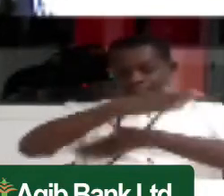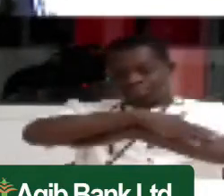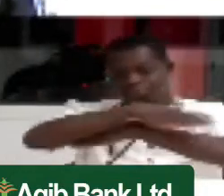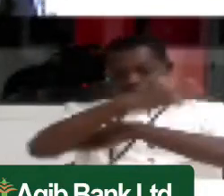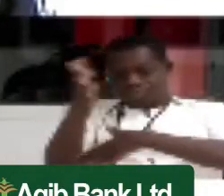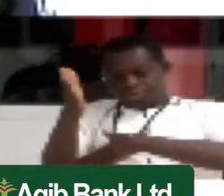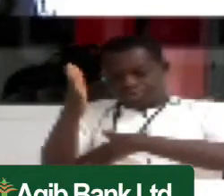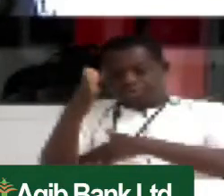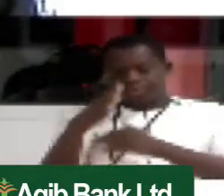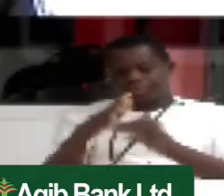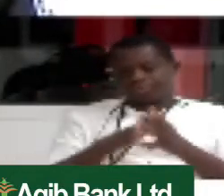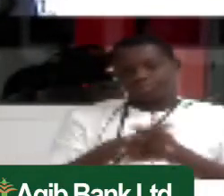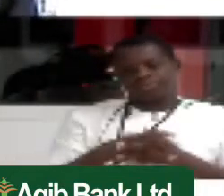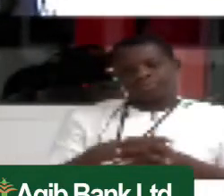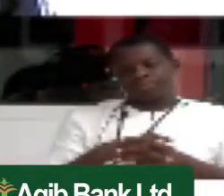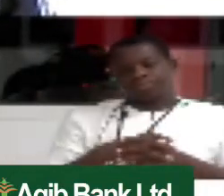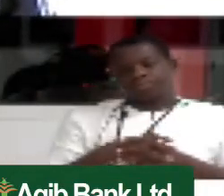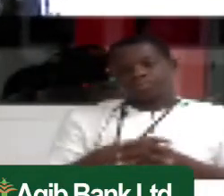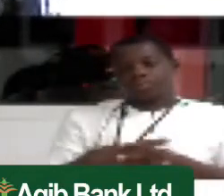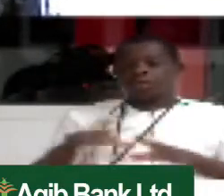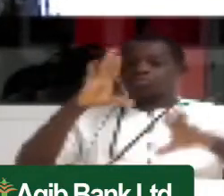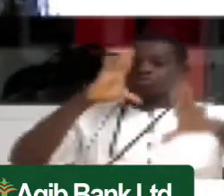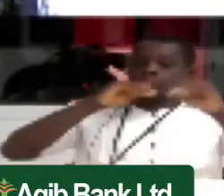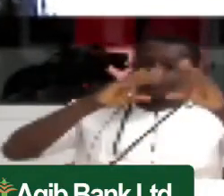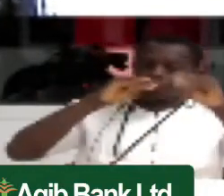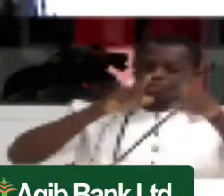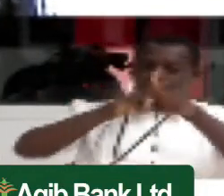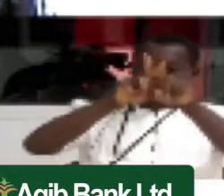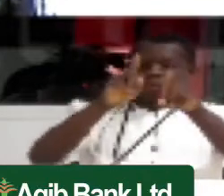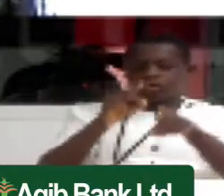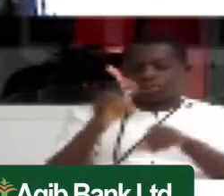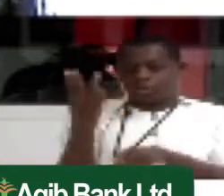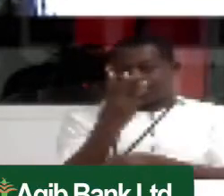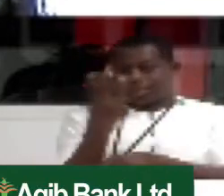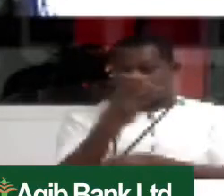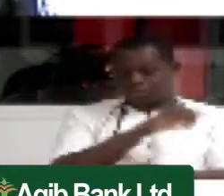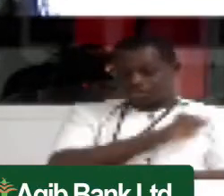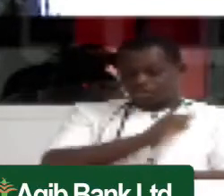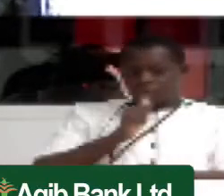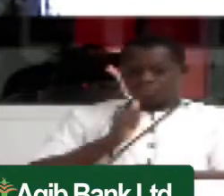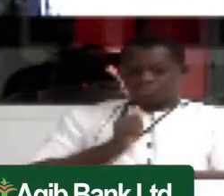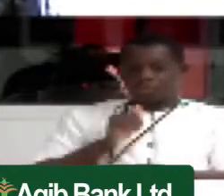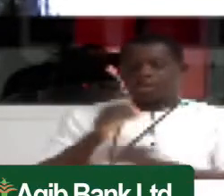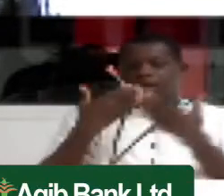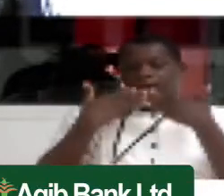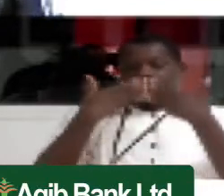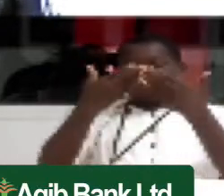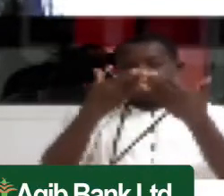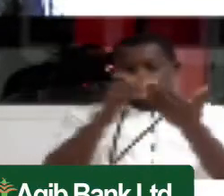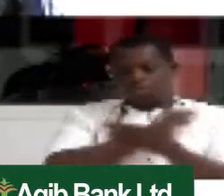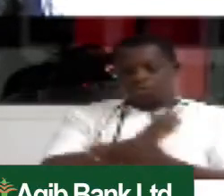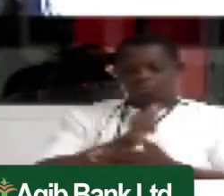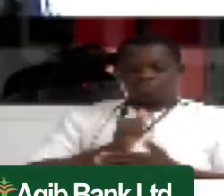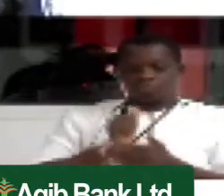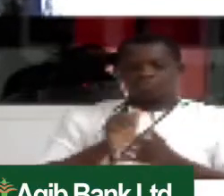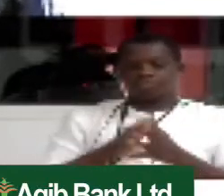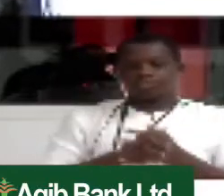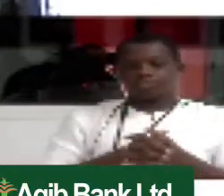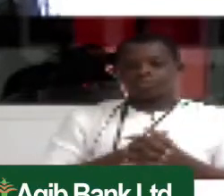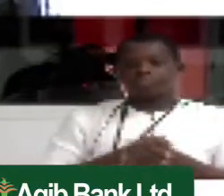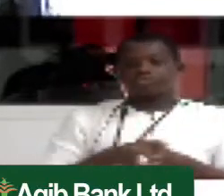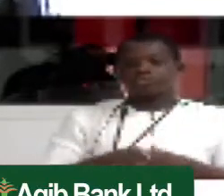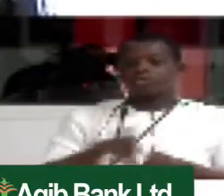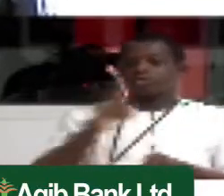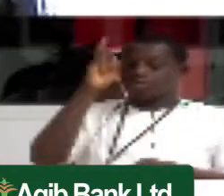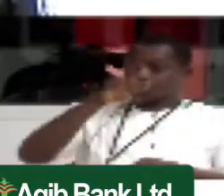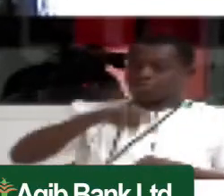the entrance of, to the restaurant, Adiamuton told Mosaboye, he spoke to the three of us, Kaitan Mola, to tell us that Nyanda joined